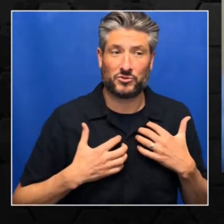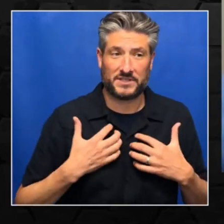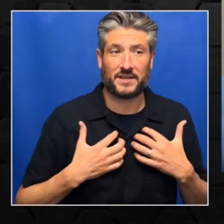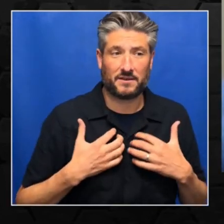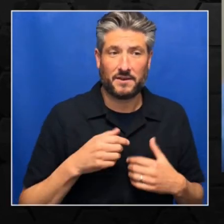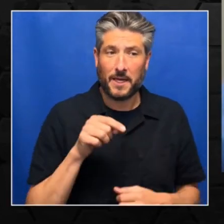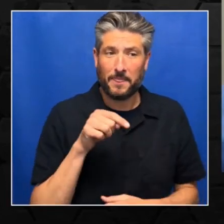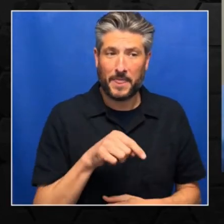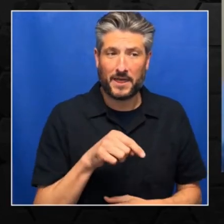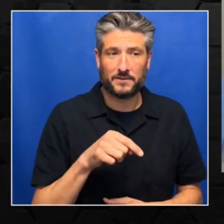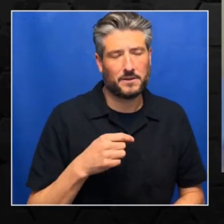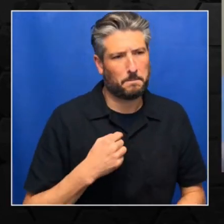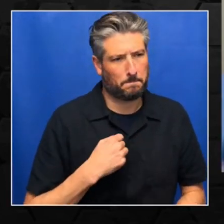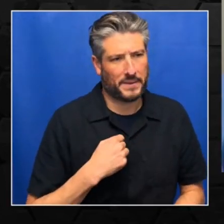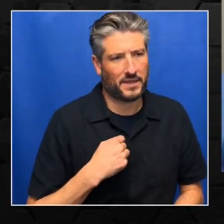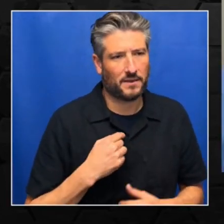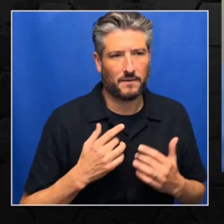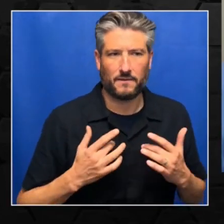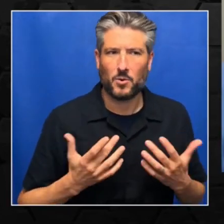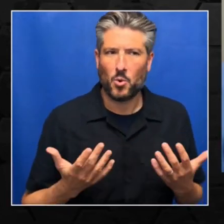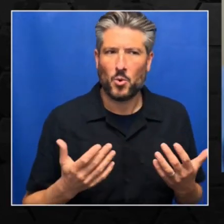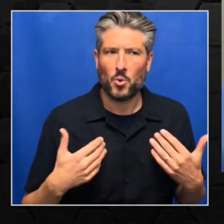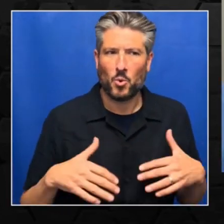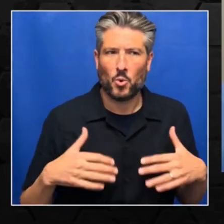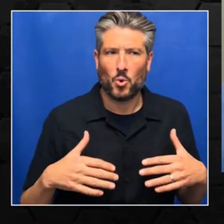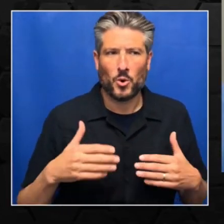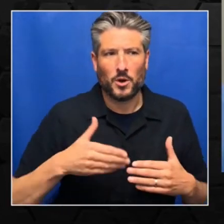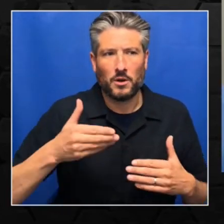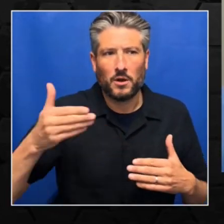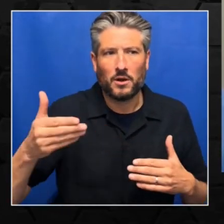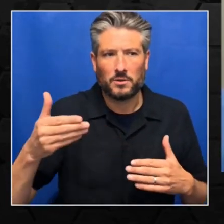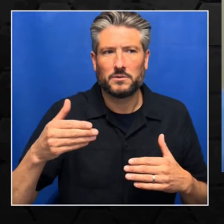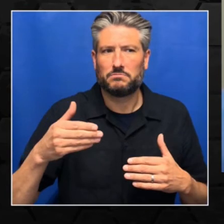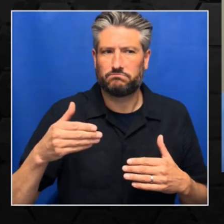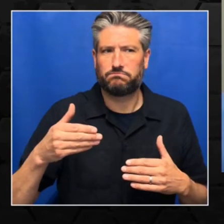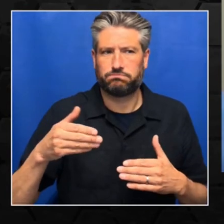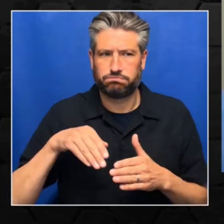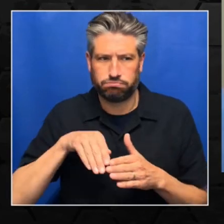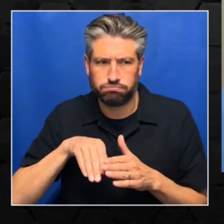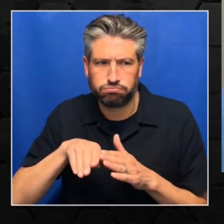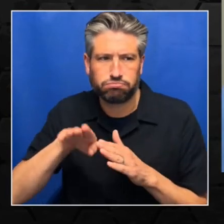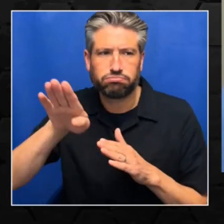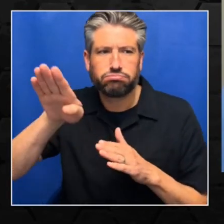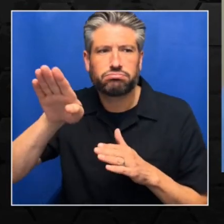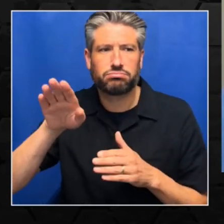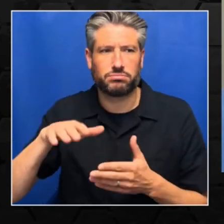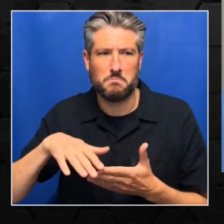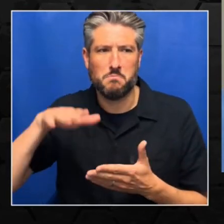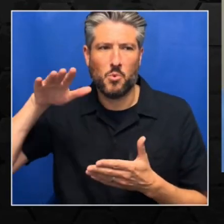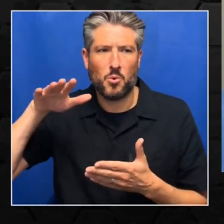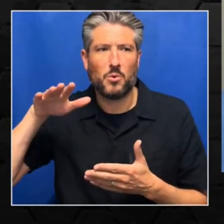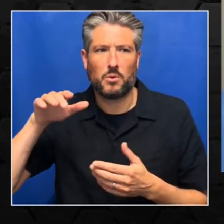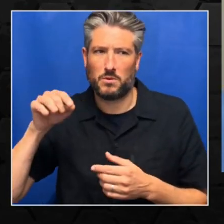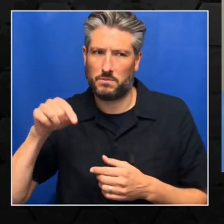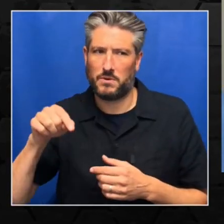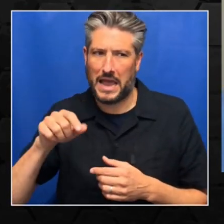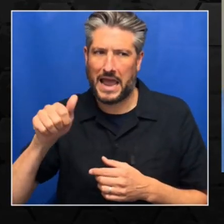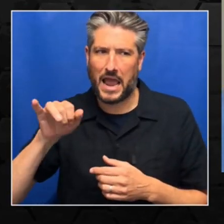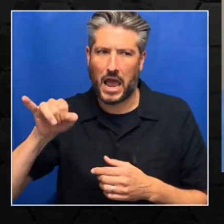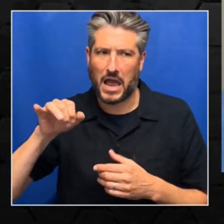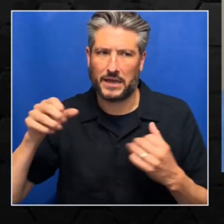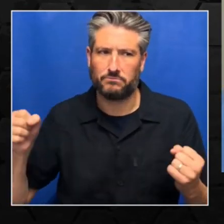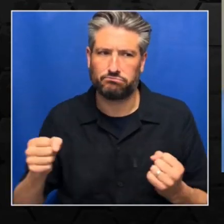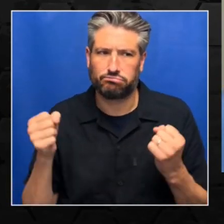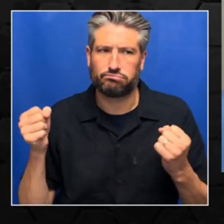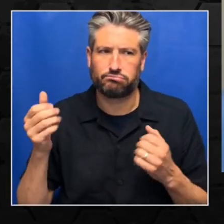feel biometrics will lead us to. So let's hope that's so. And also, in which field do you